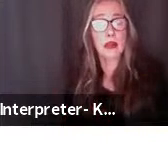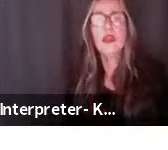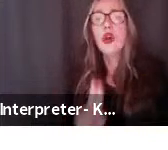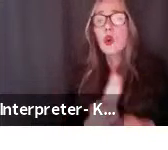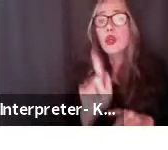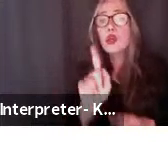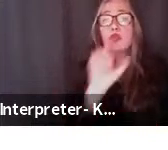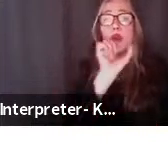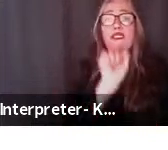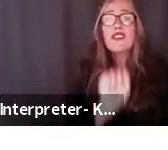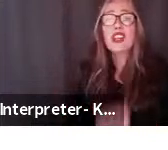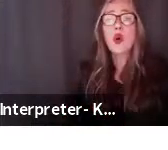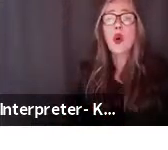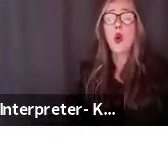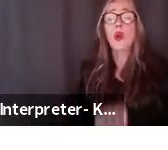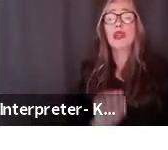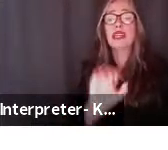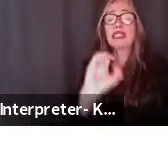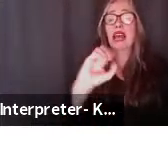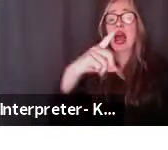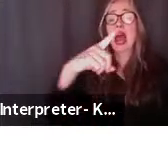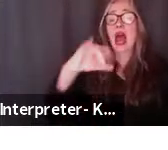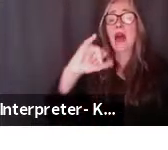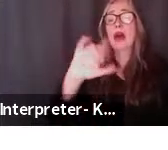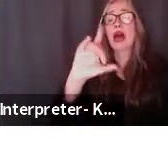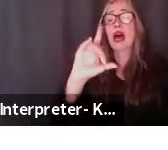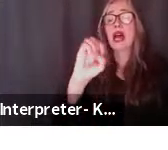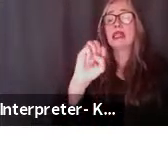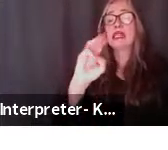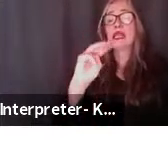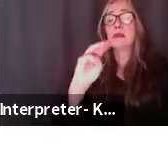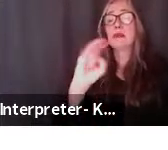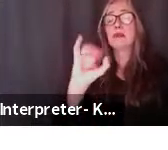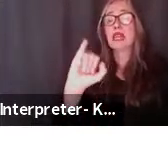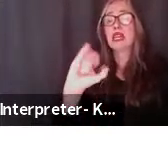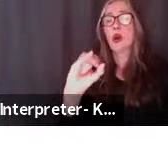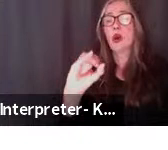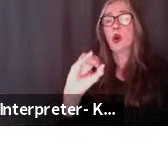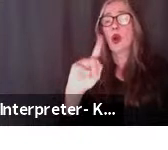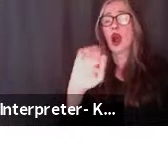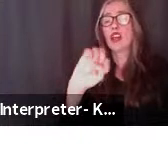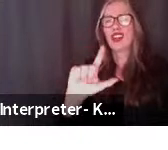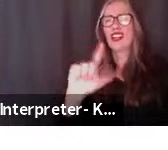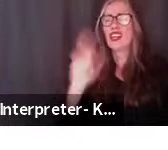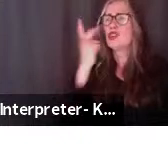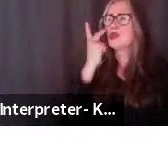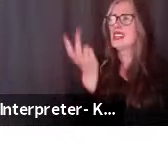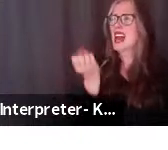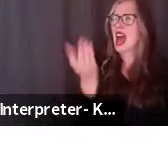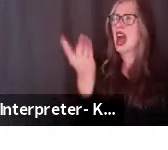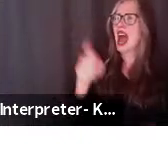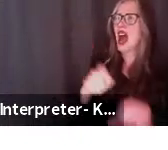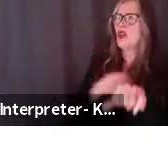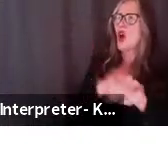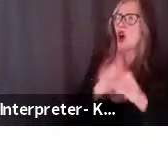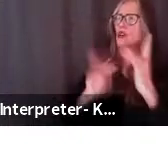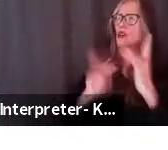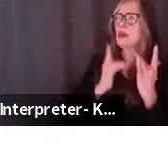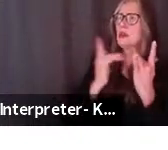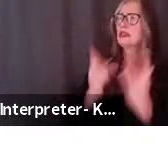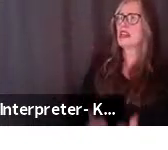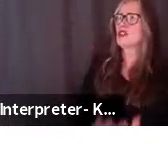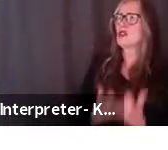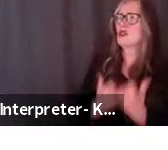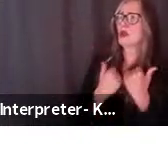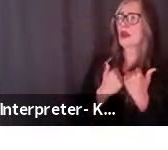oldest epidemiological methods on the books um just how long or do people live and if you go to the next slide you'll see we